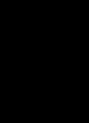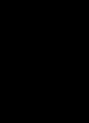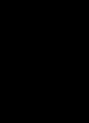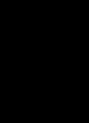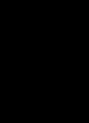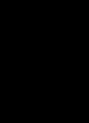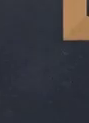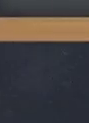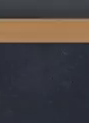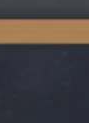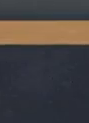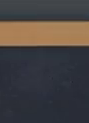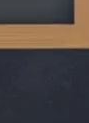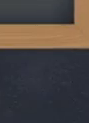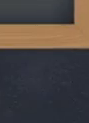national educator.